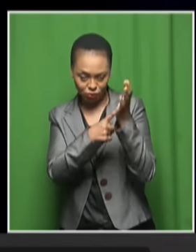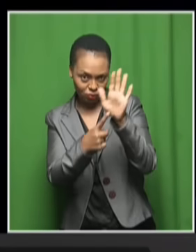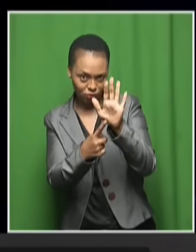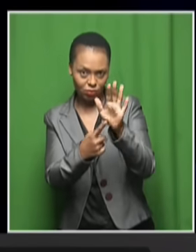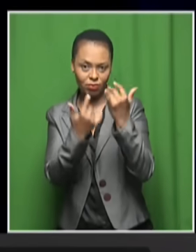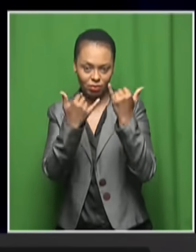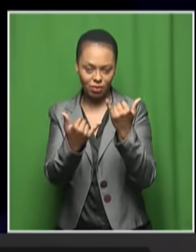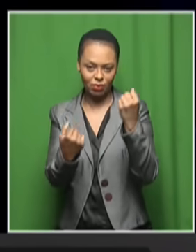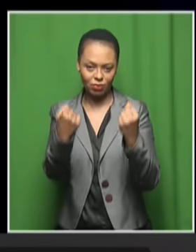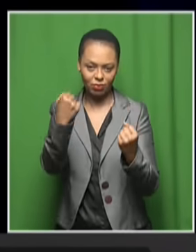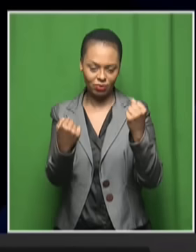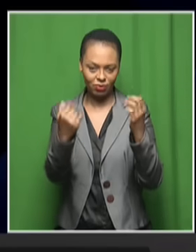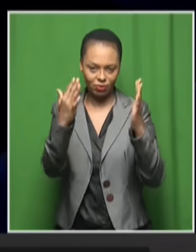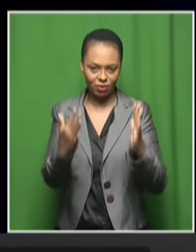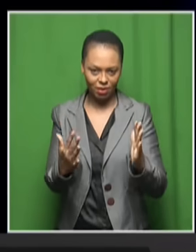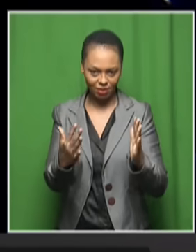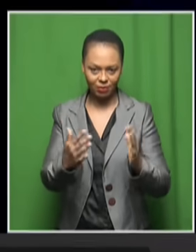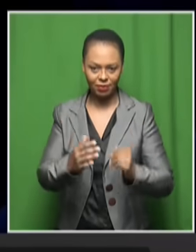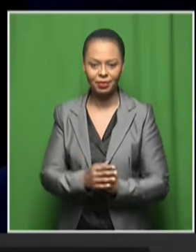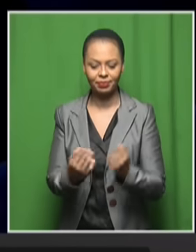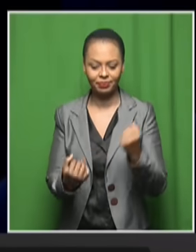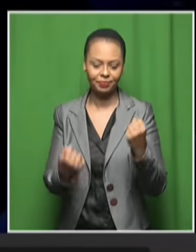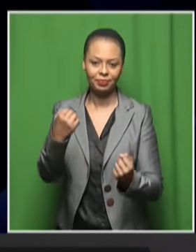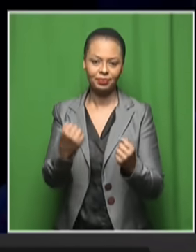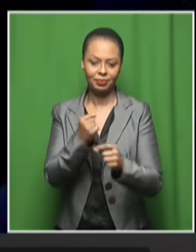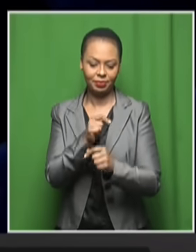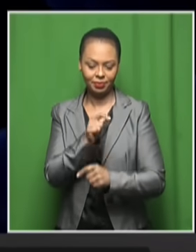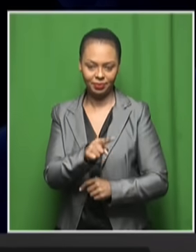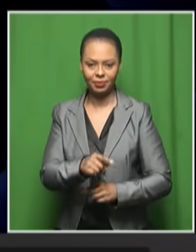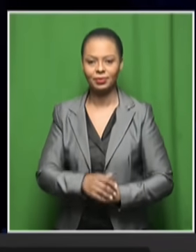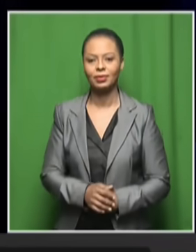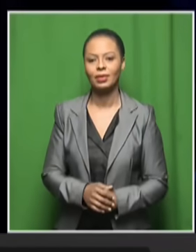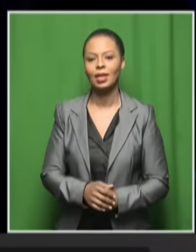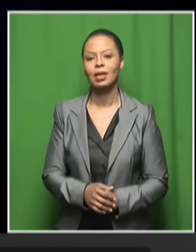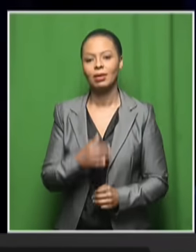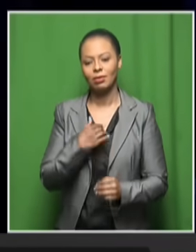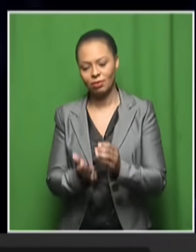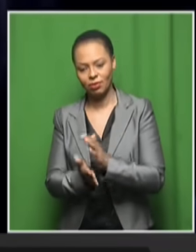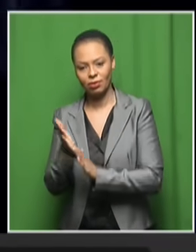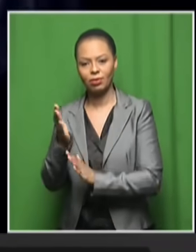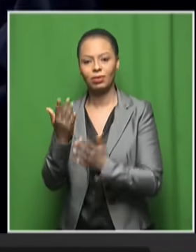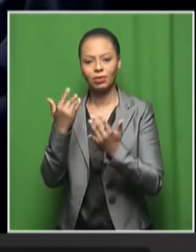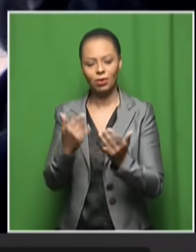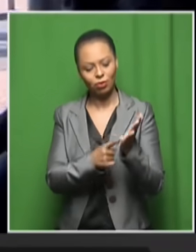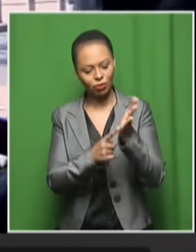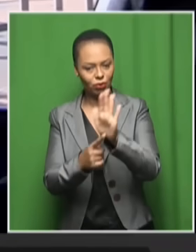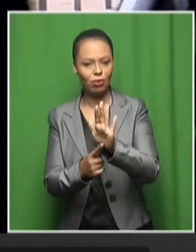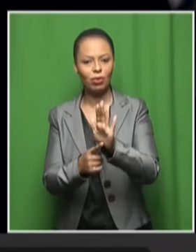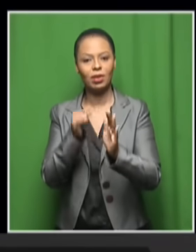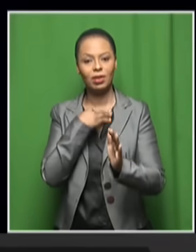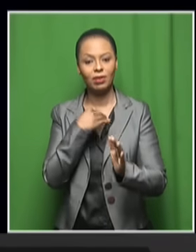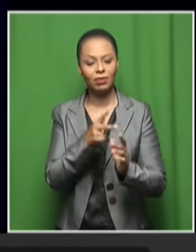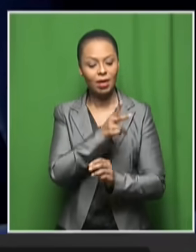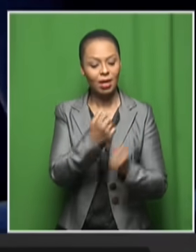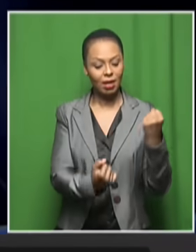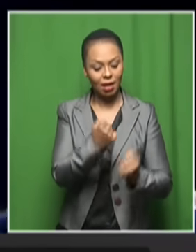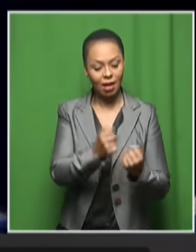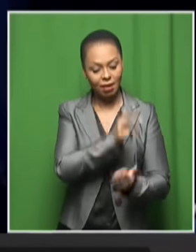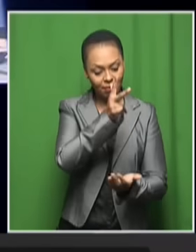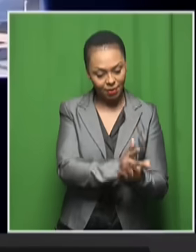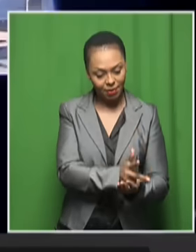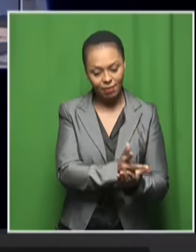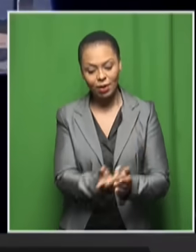of this shuttle. We are going to Nasrec, and that is what we just wanted to show our viewers at home. But